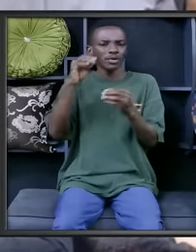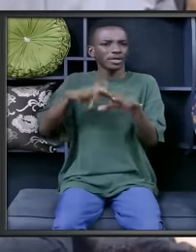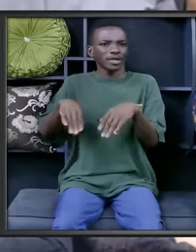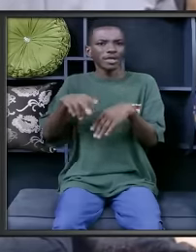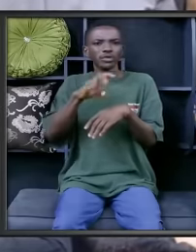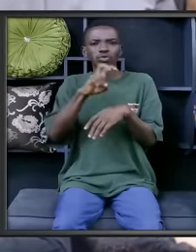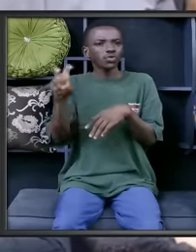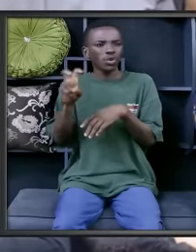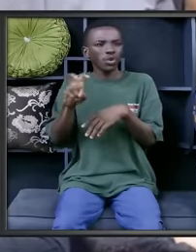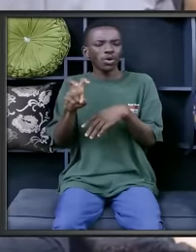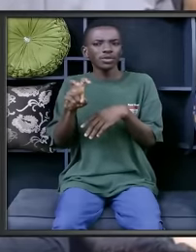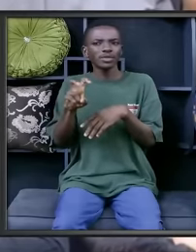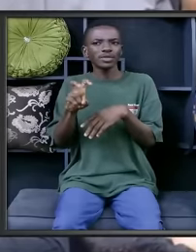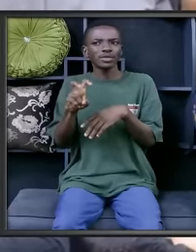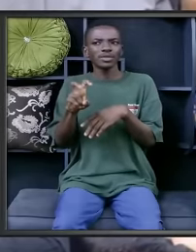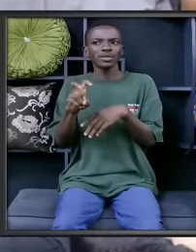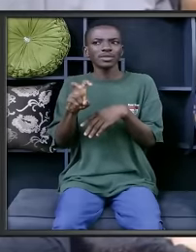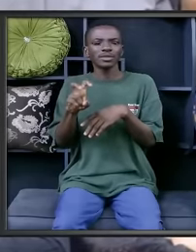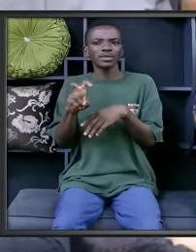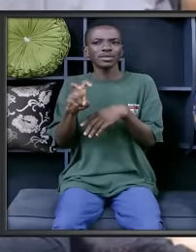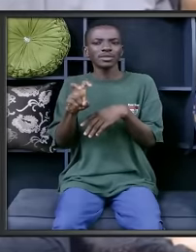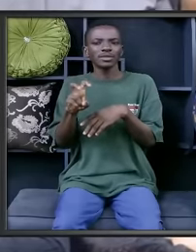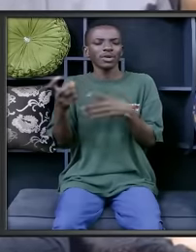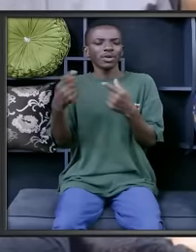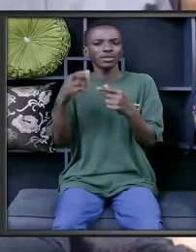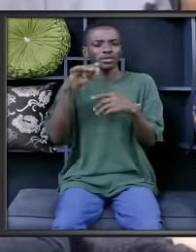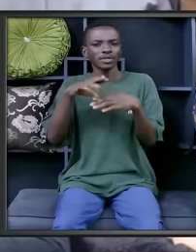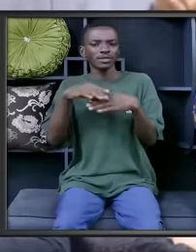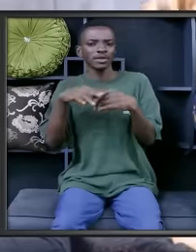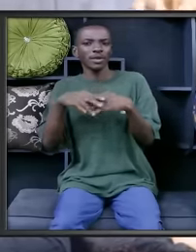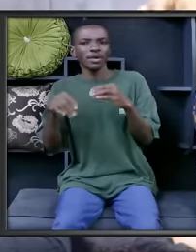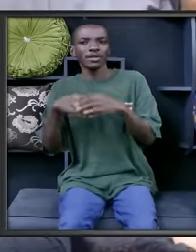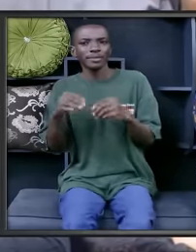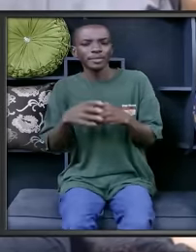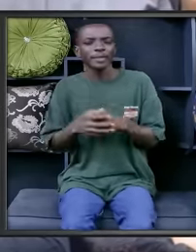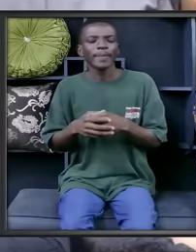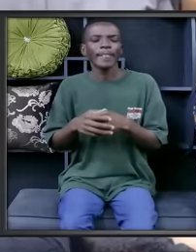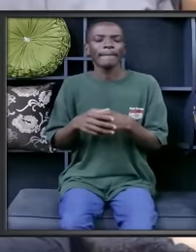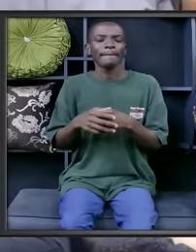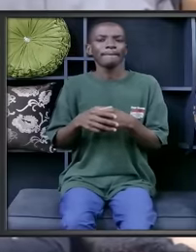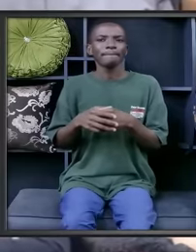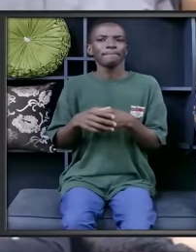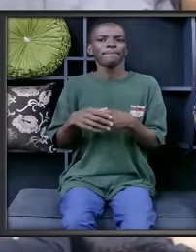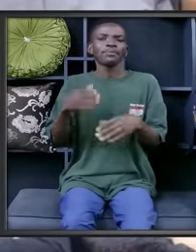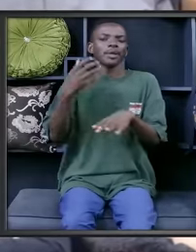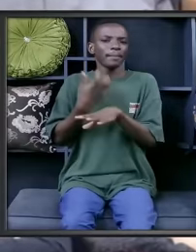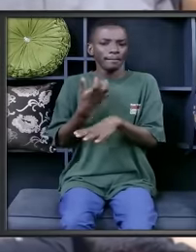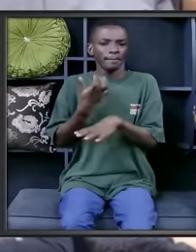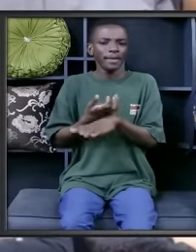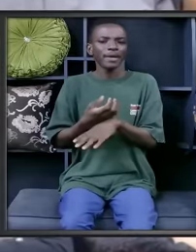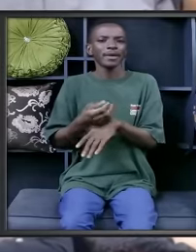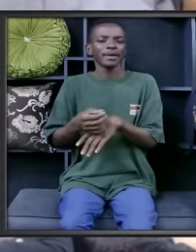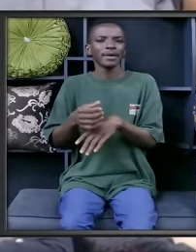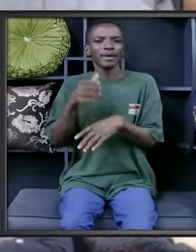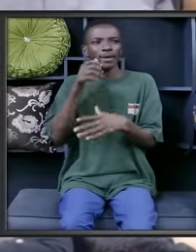come for the case. Not be small matter. Not be small matter. The Mama come out, come stand for that place. Say, I beg, come, my daughter, I